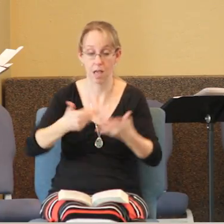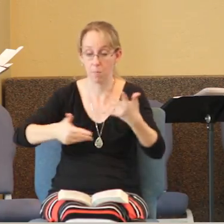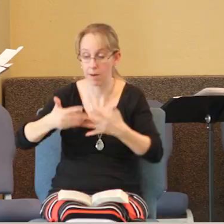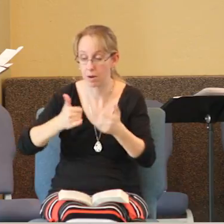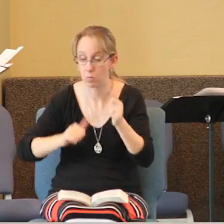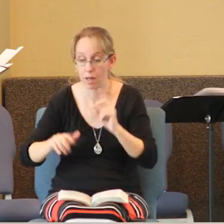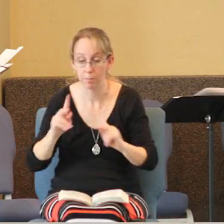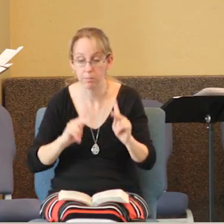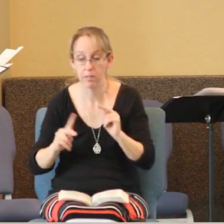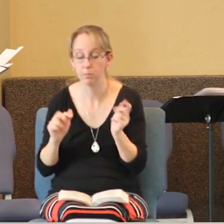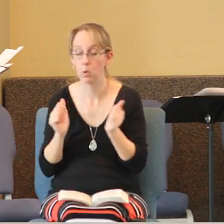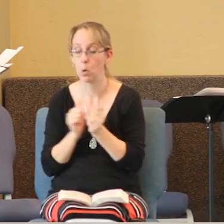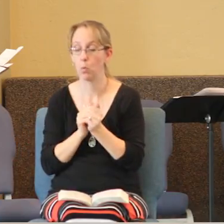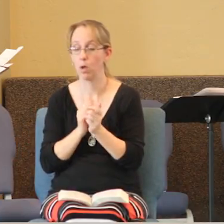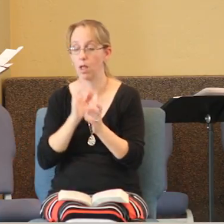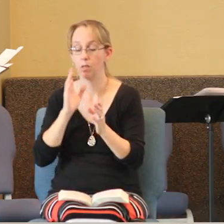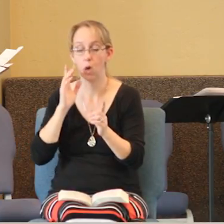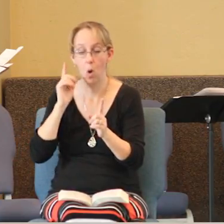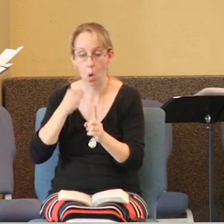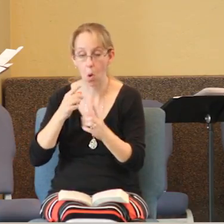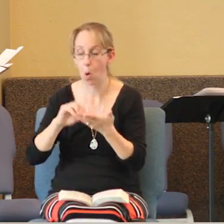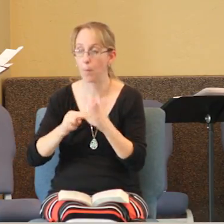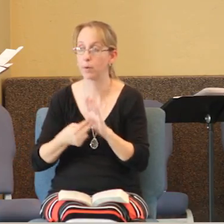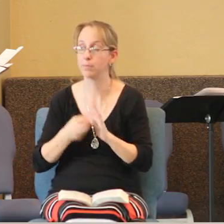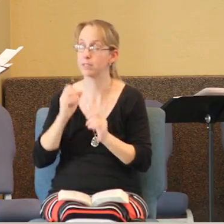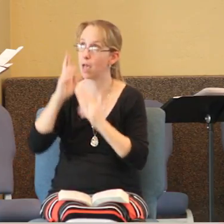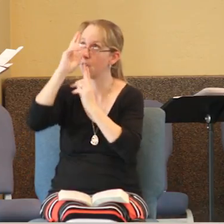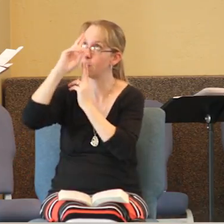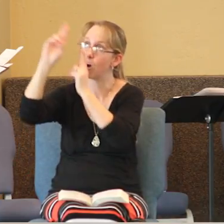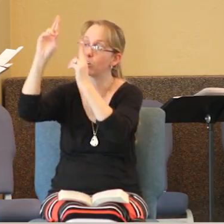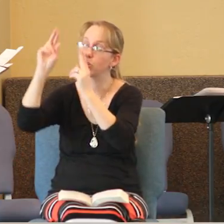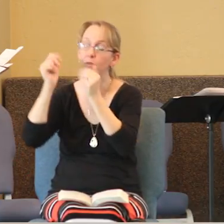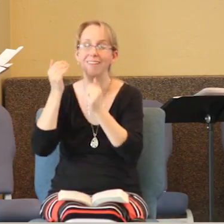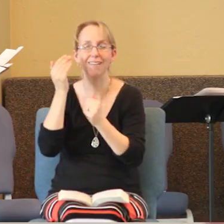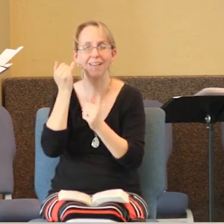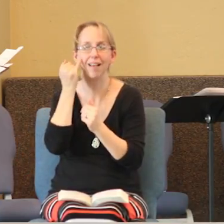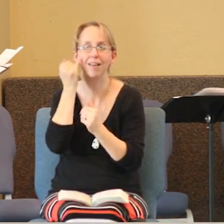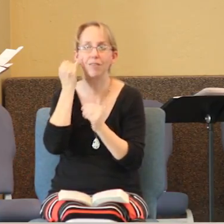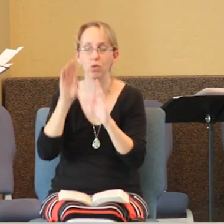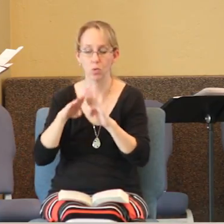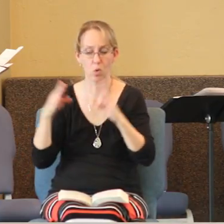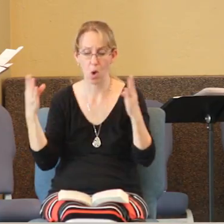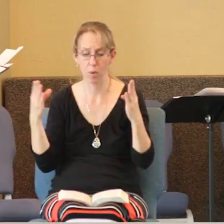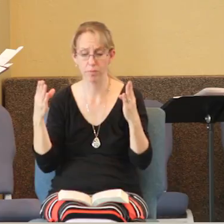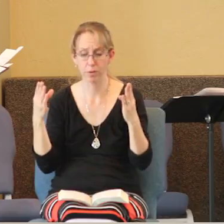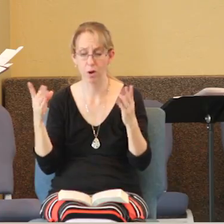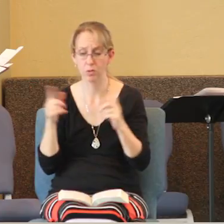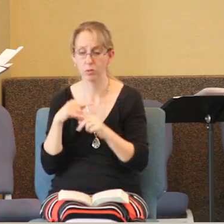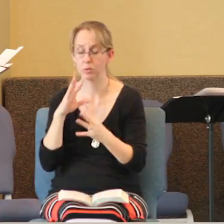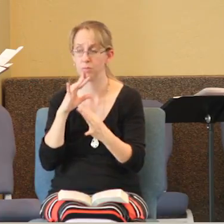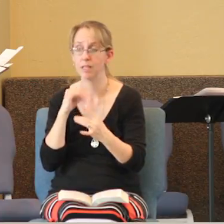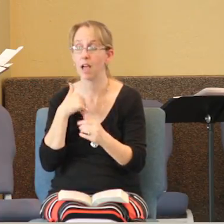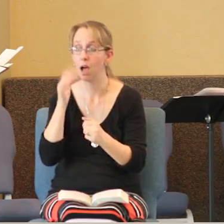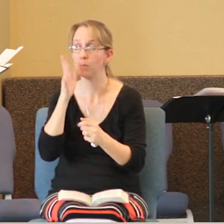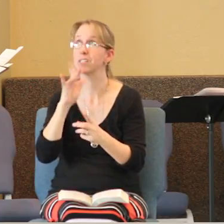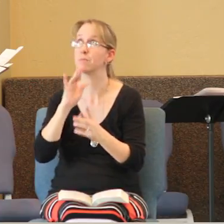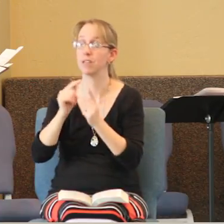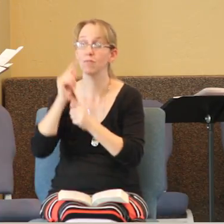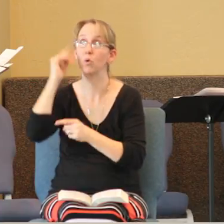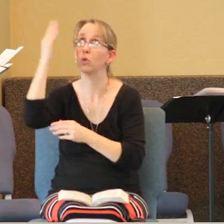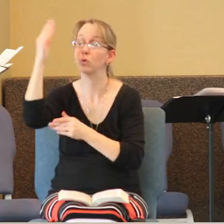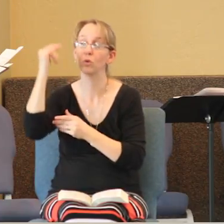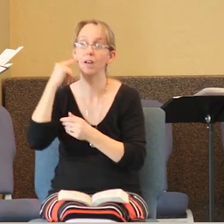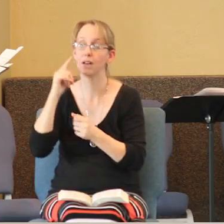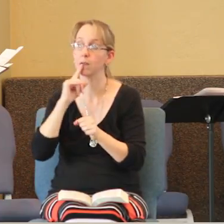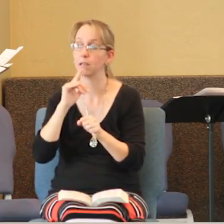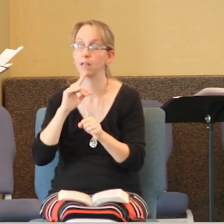the sole purpose of honoring you. And if you open the door for me to speak, God, I will speak for you. But I'm committing at 6